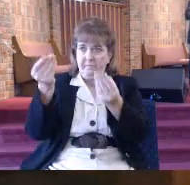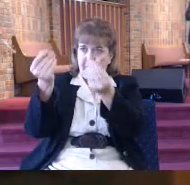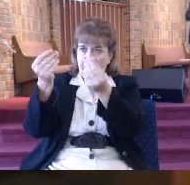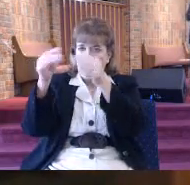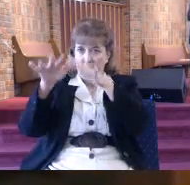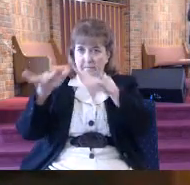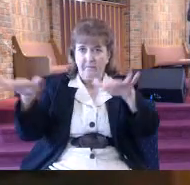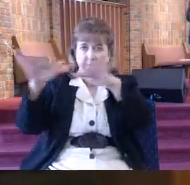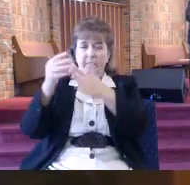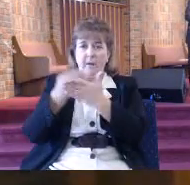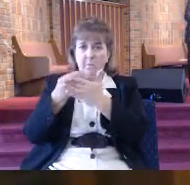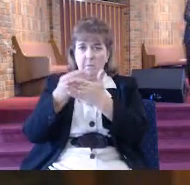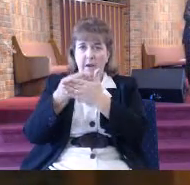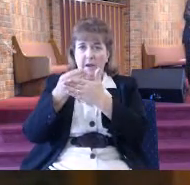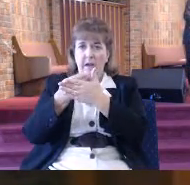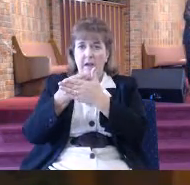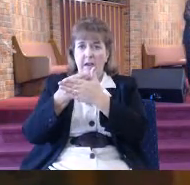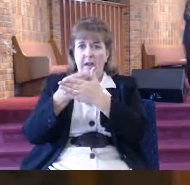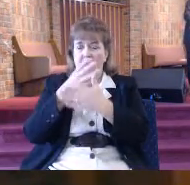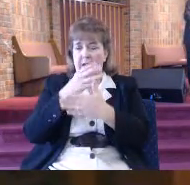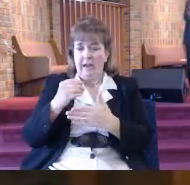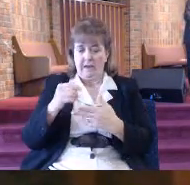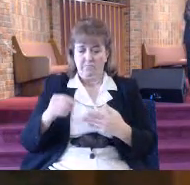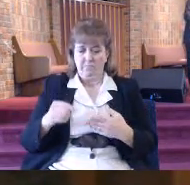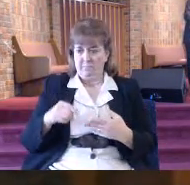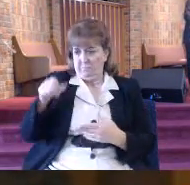this brother doesn't like the division of the property.